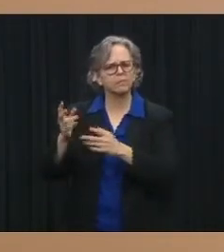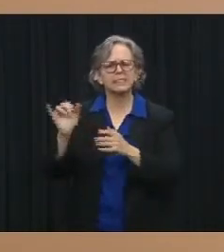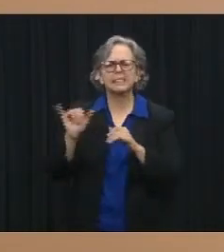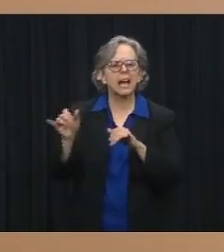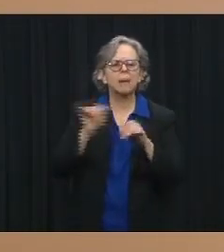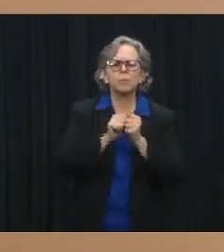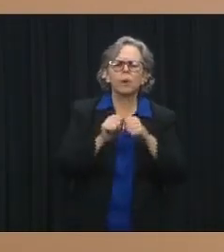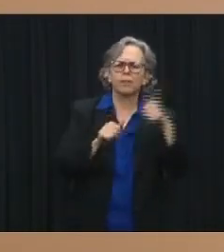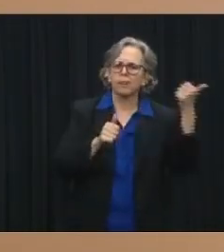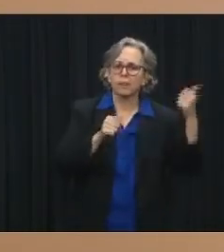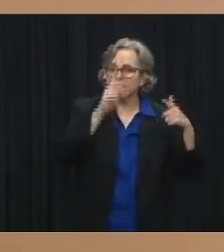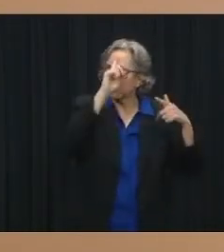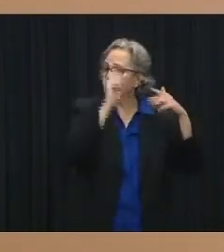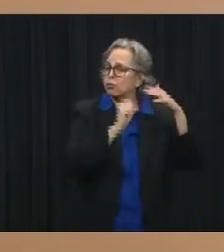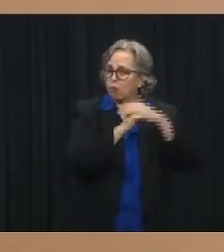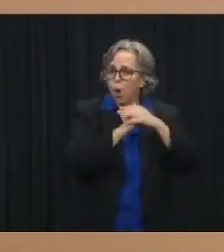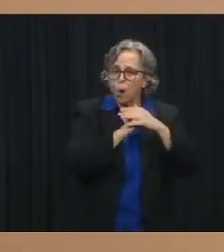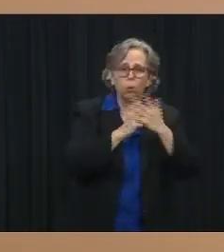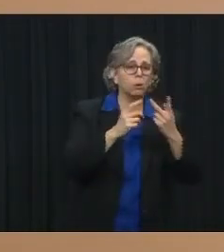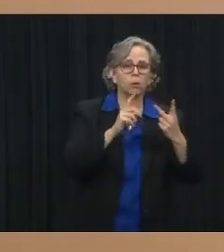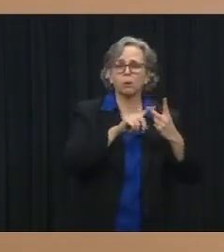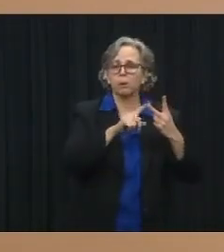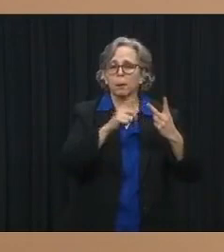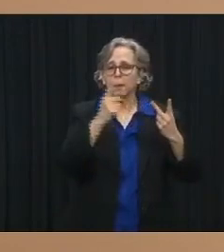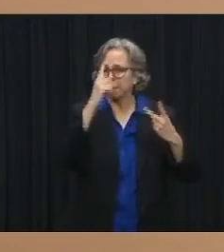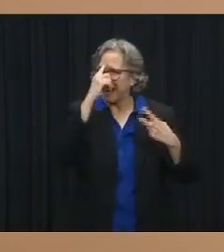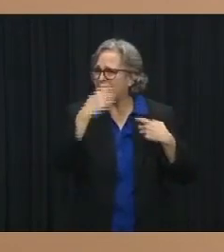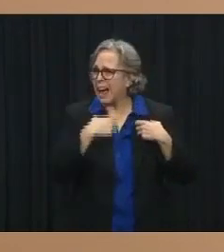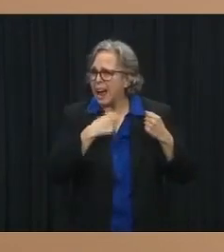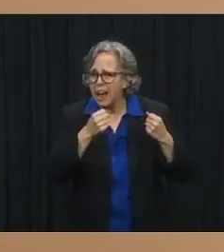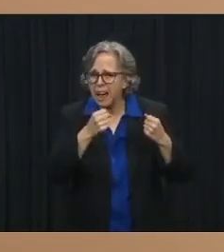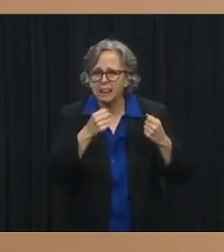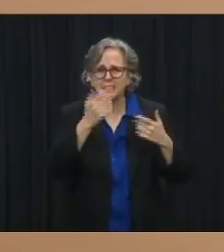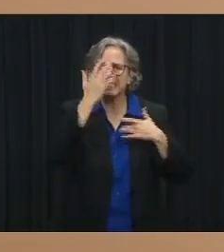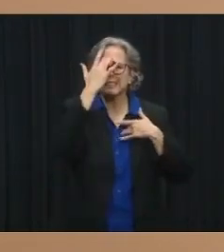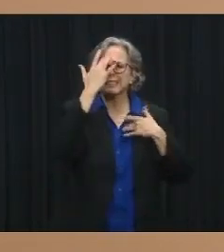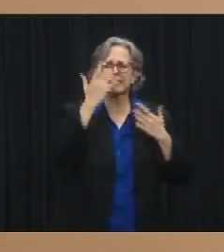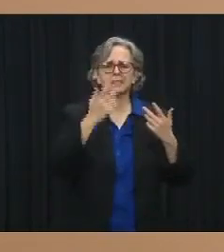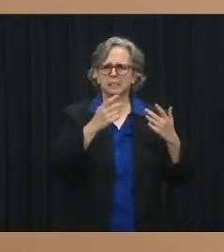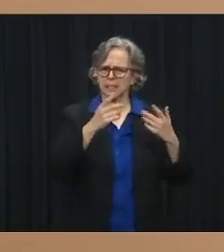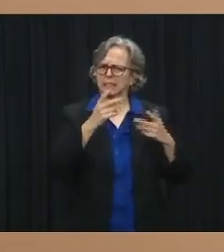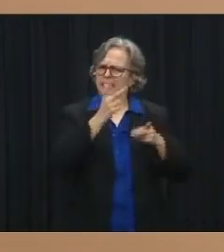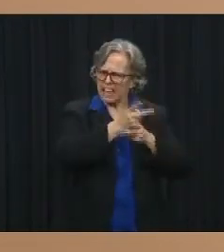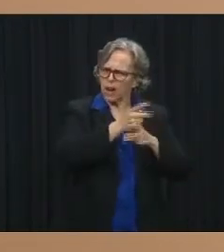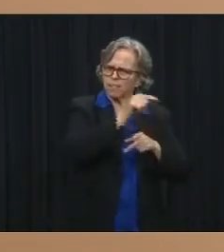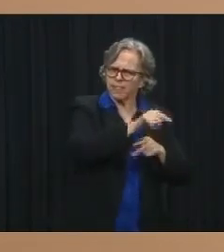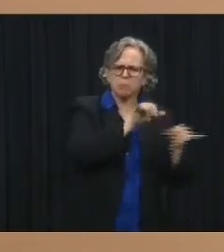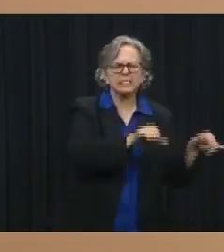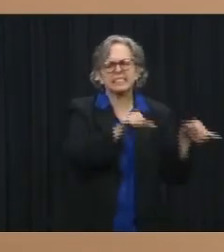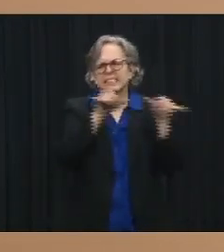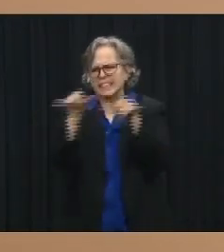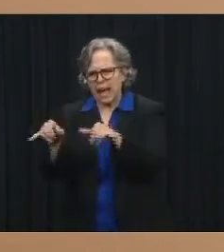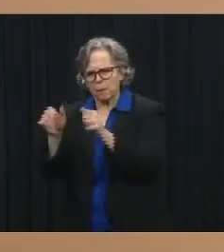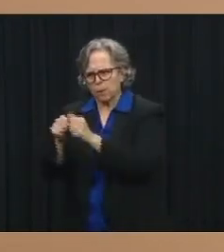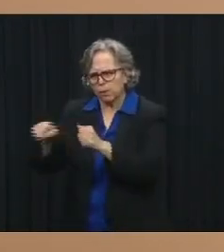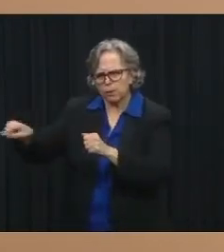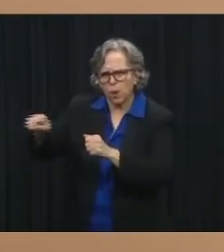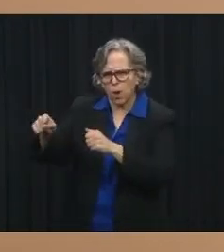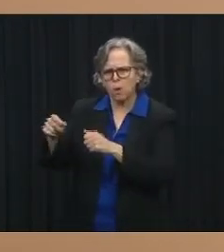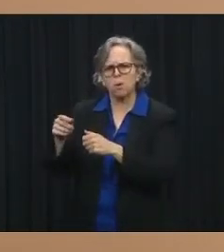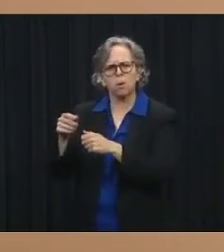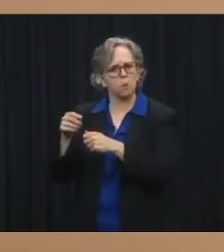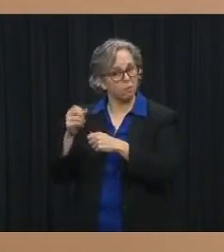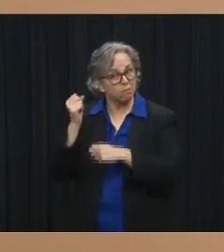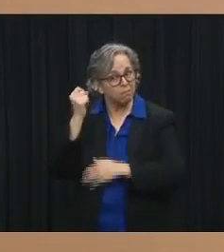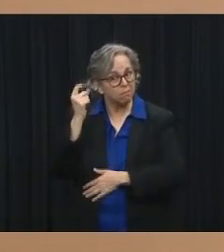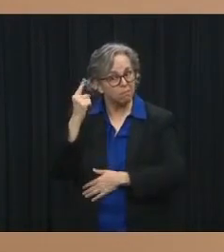is everything. The same way that every minute matters, that is true for treating coronavirus. So we